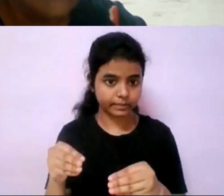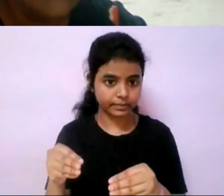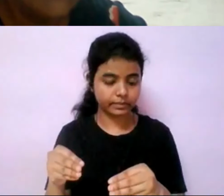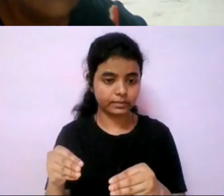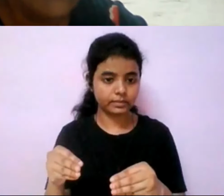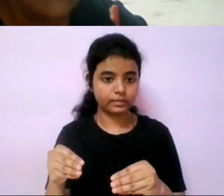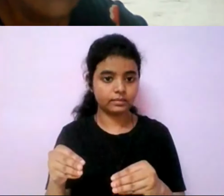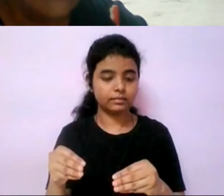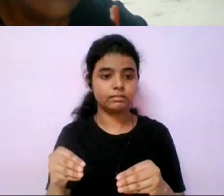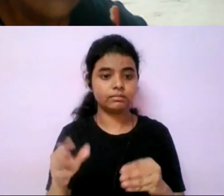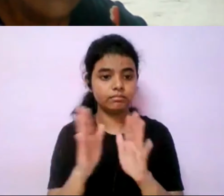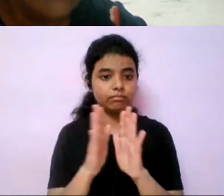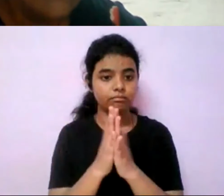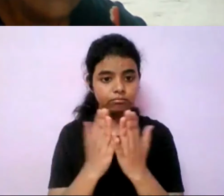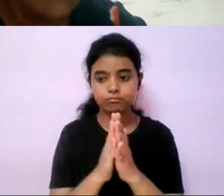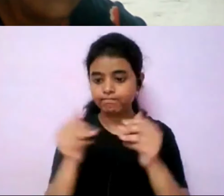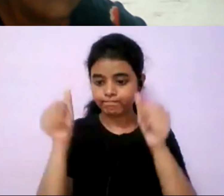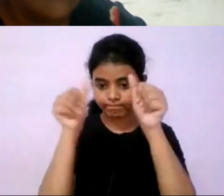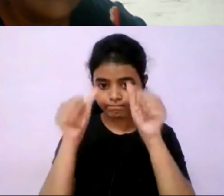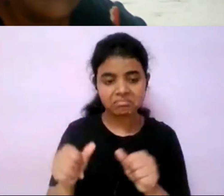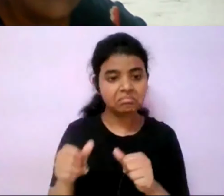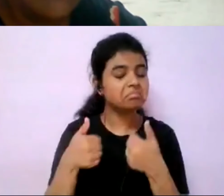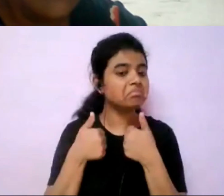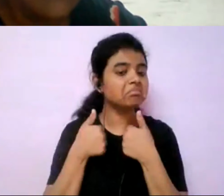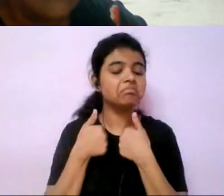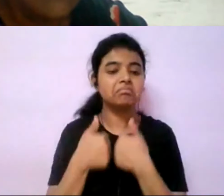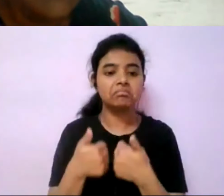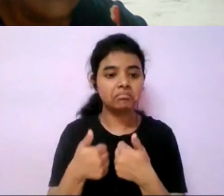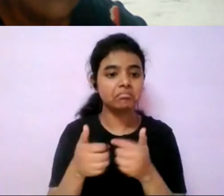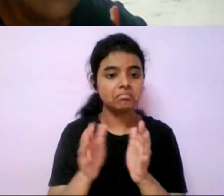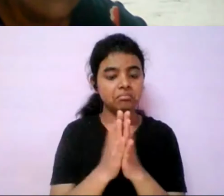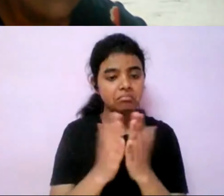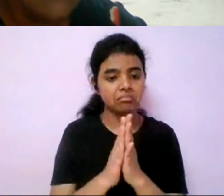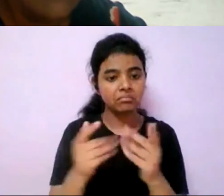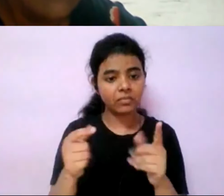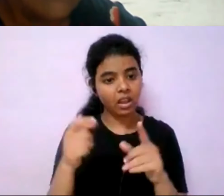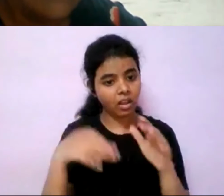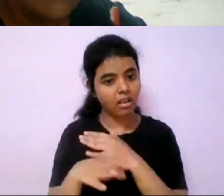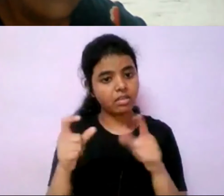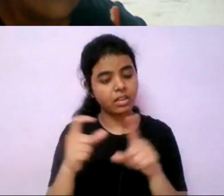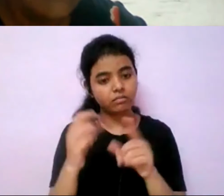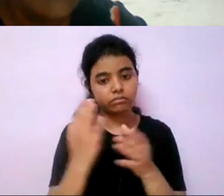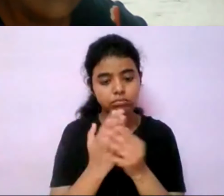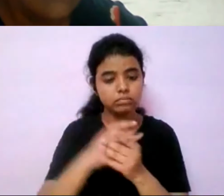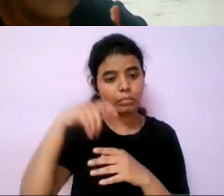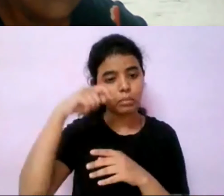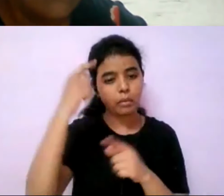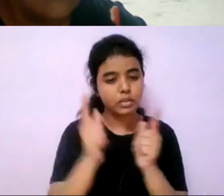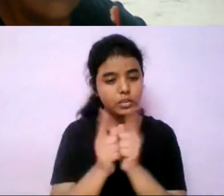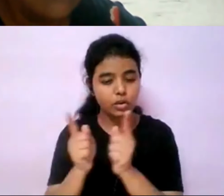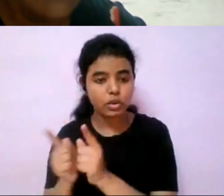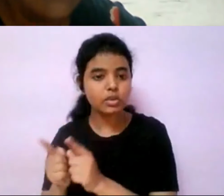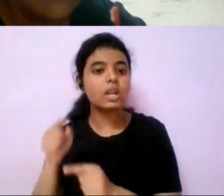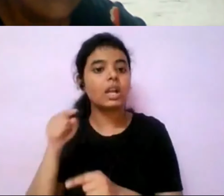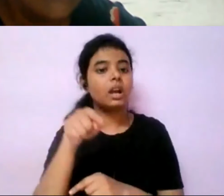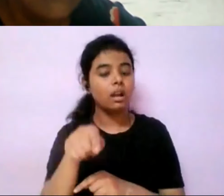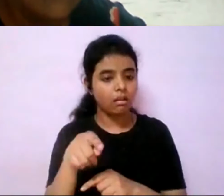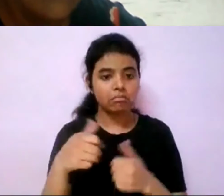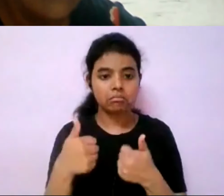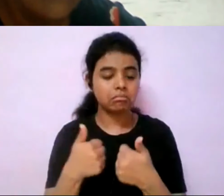was significantly enriched by some of these documentaries and short films that my students